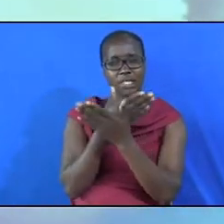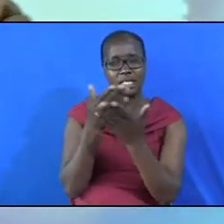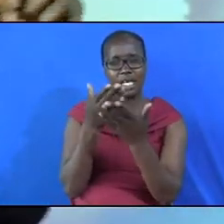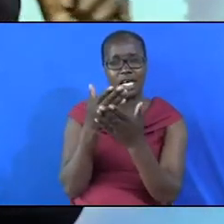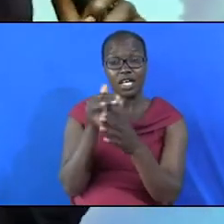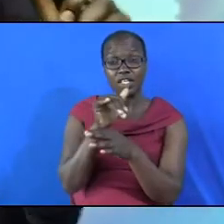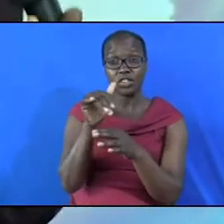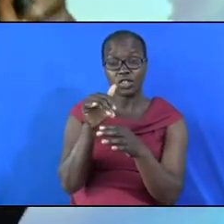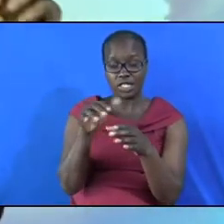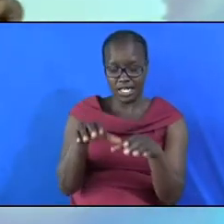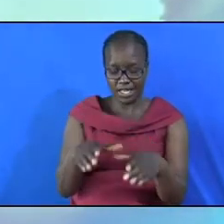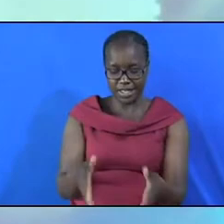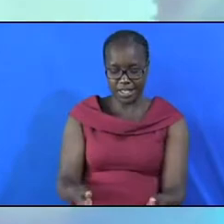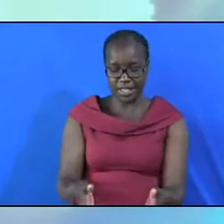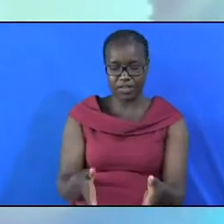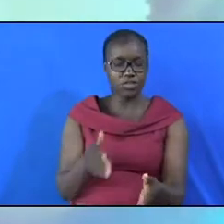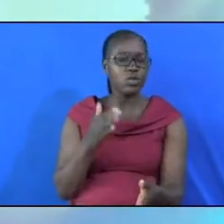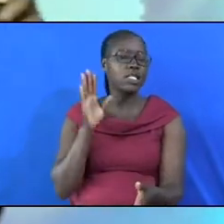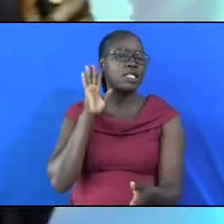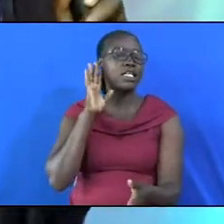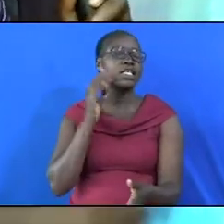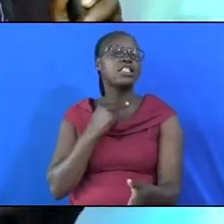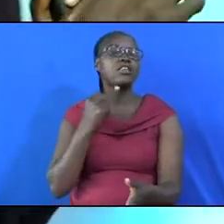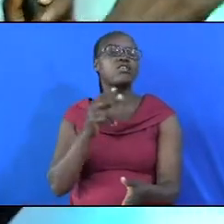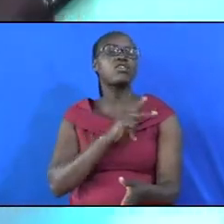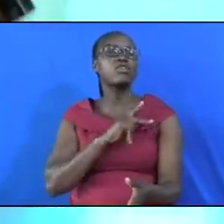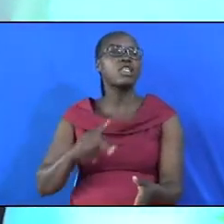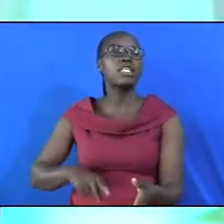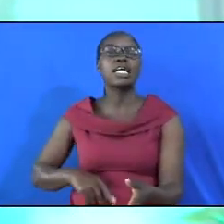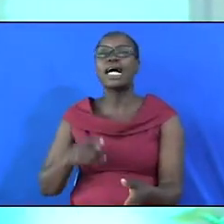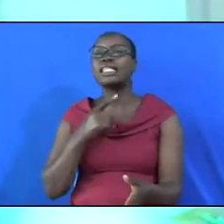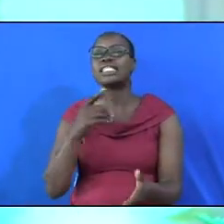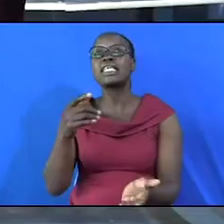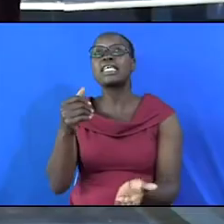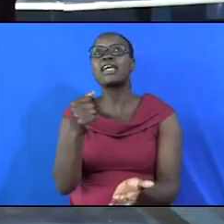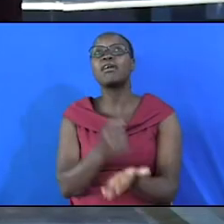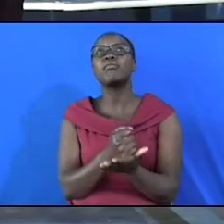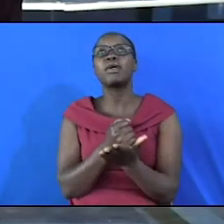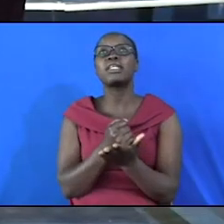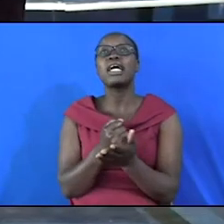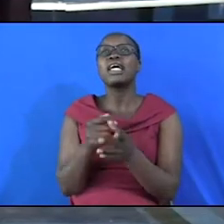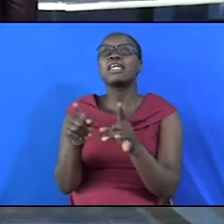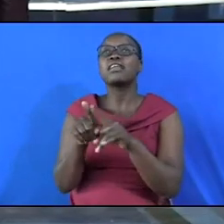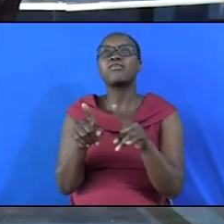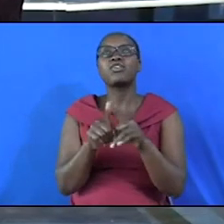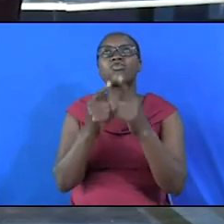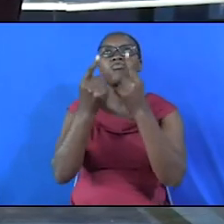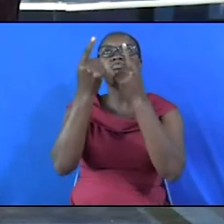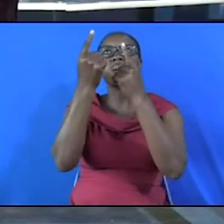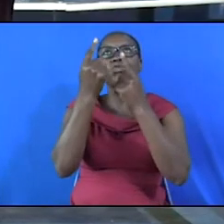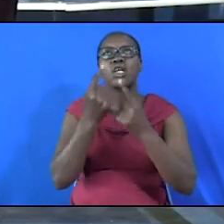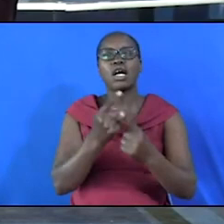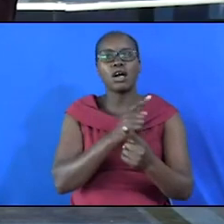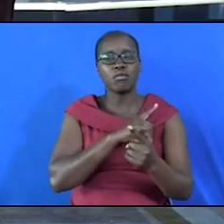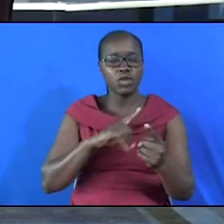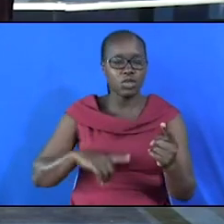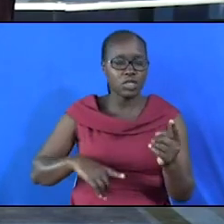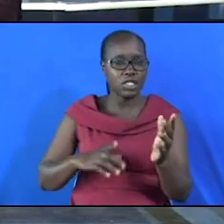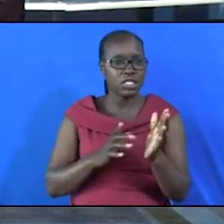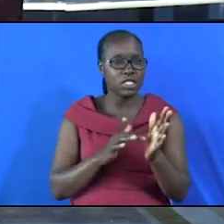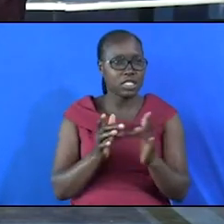graves will hear the voice of the king. And they will say, amen. Even so, come, Lord